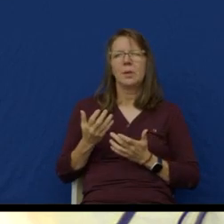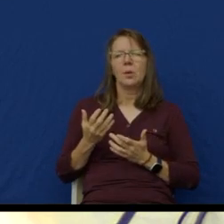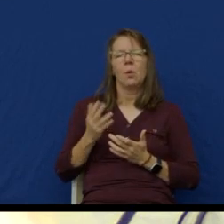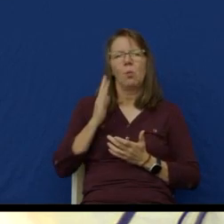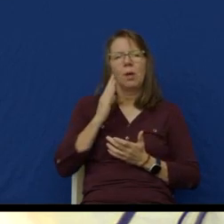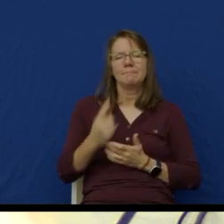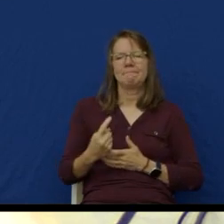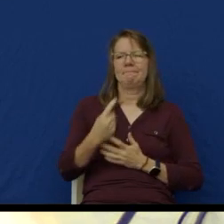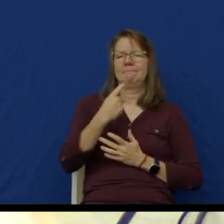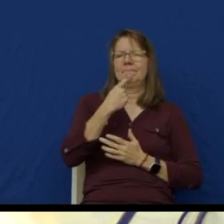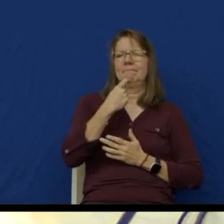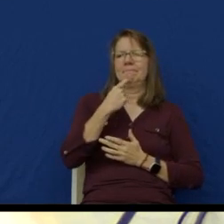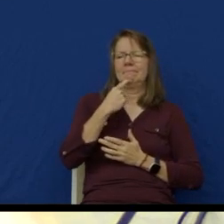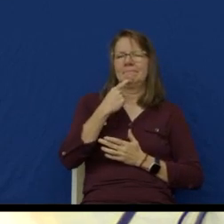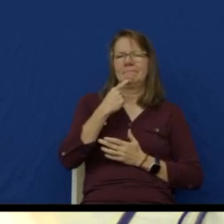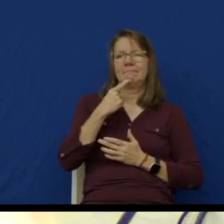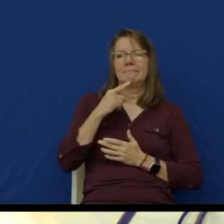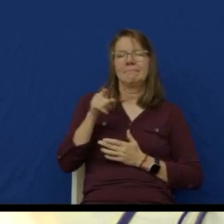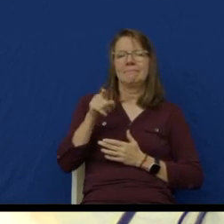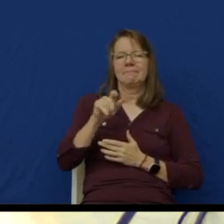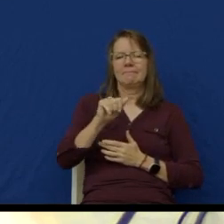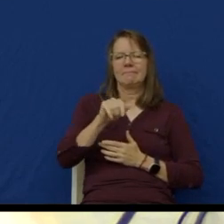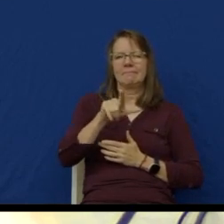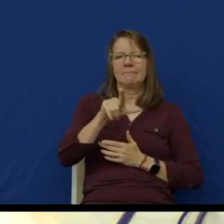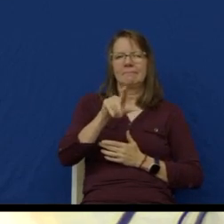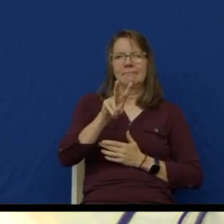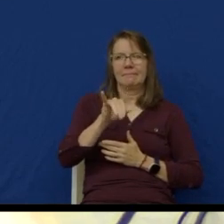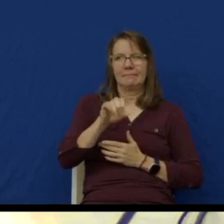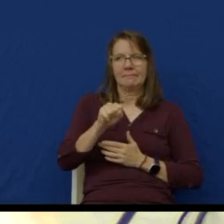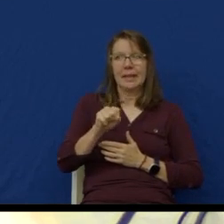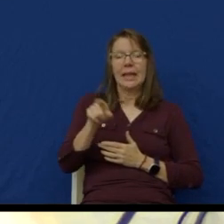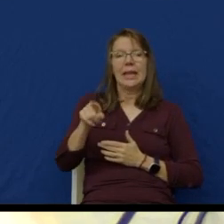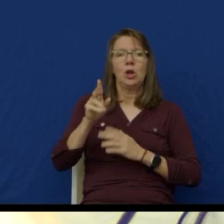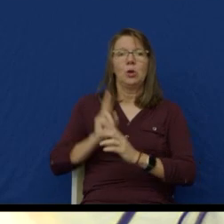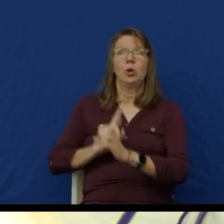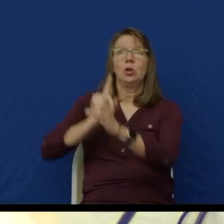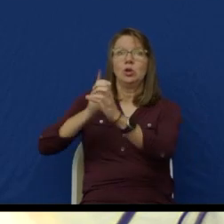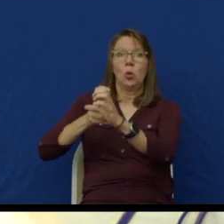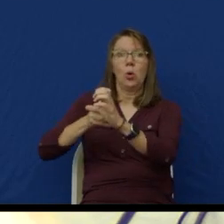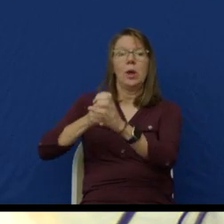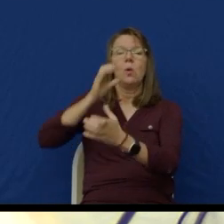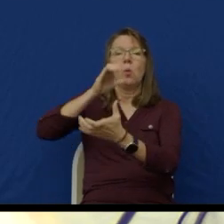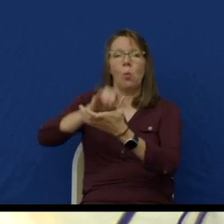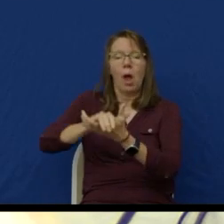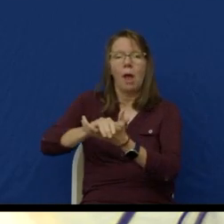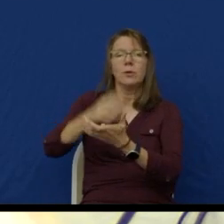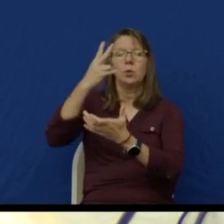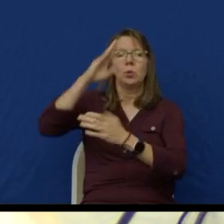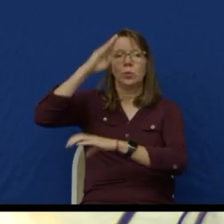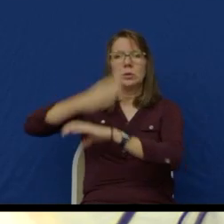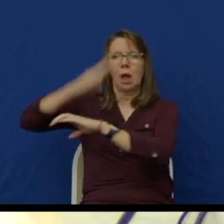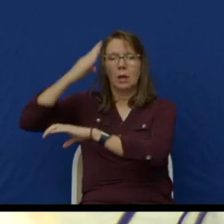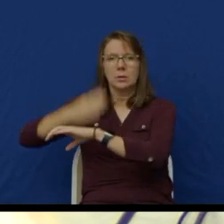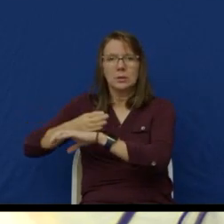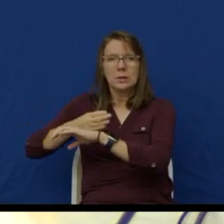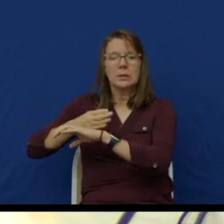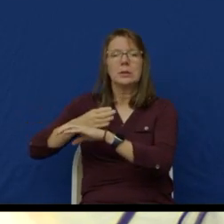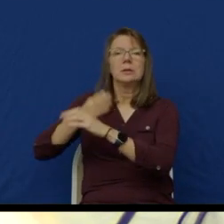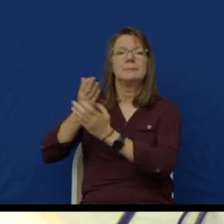missed, as we will miss Alvis, and join his 2 sons and his wife Rosetta in mourning his loss,